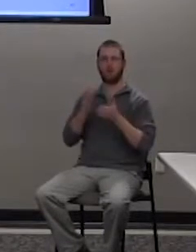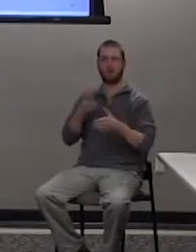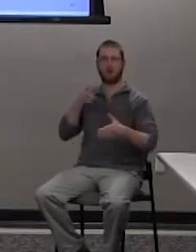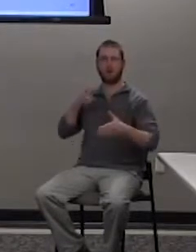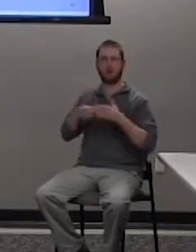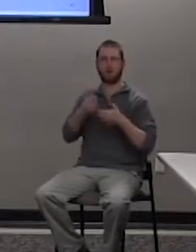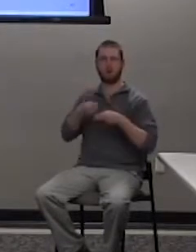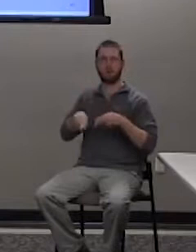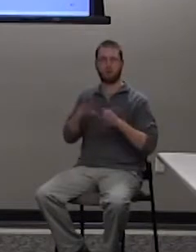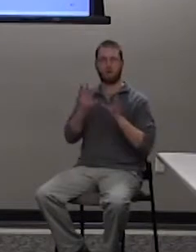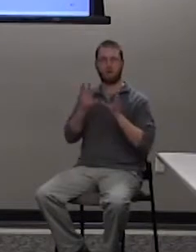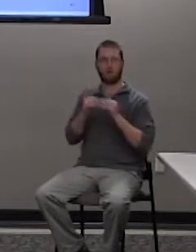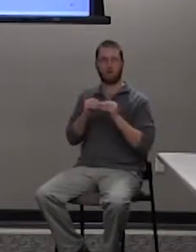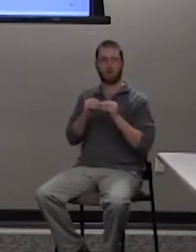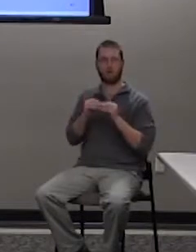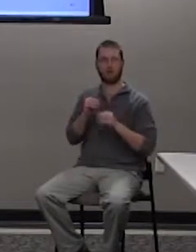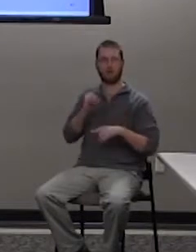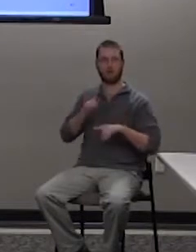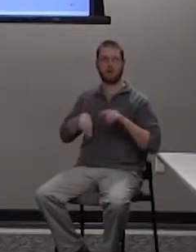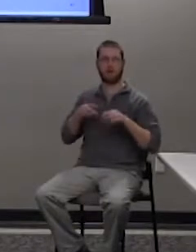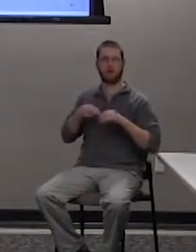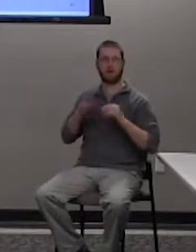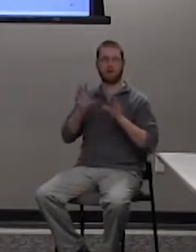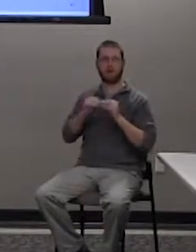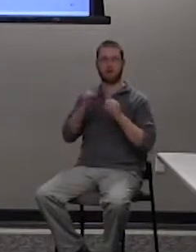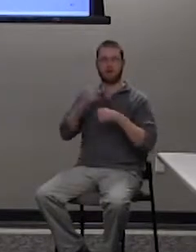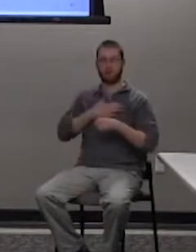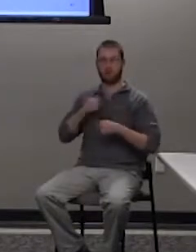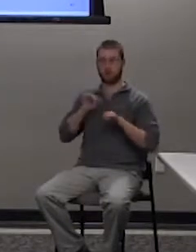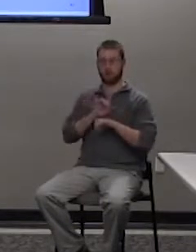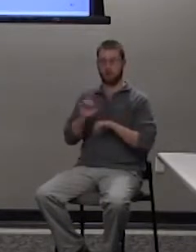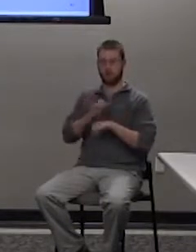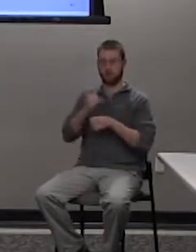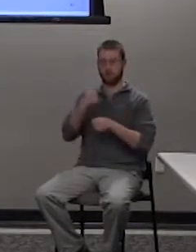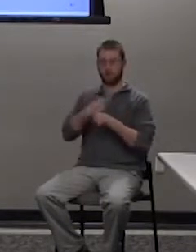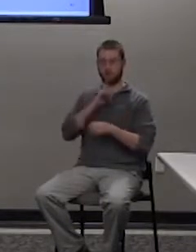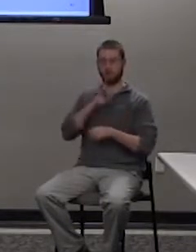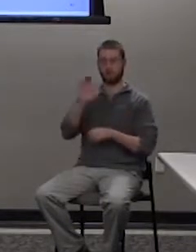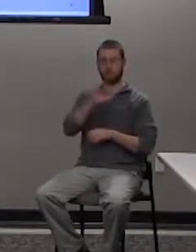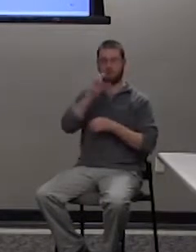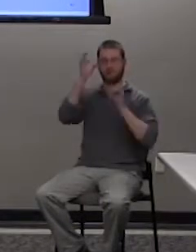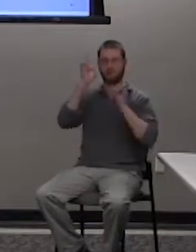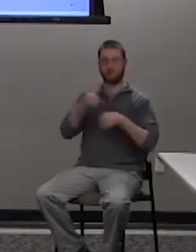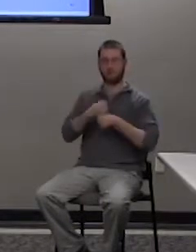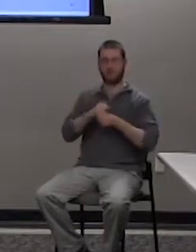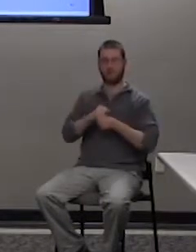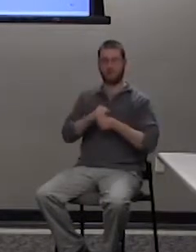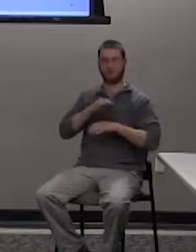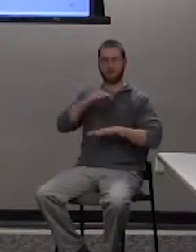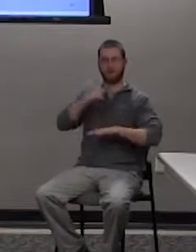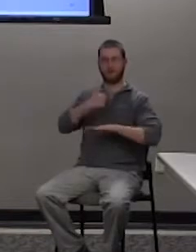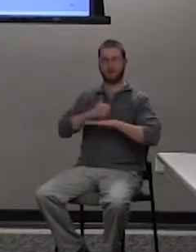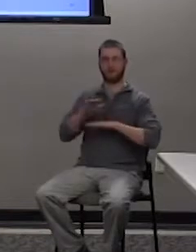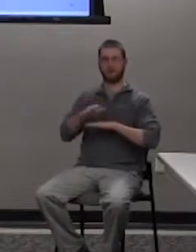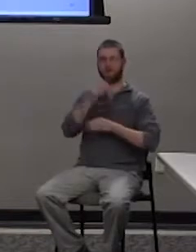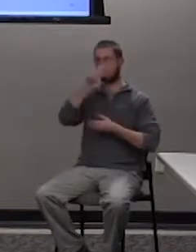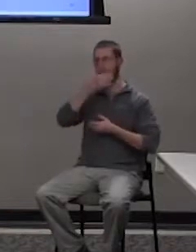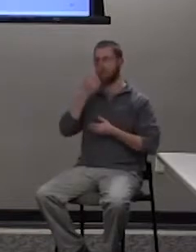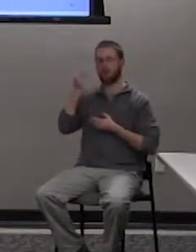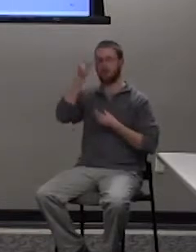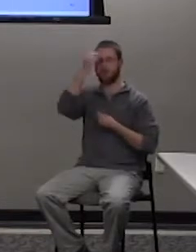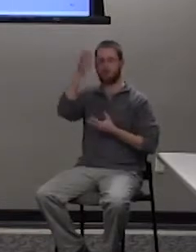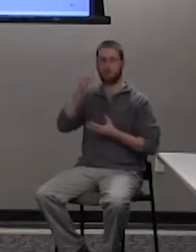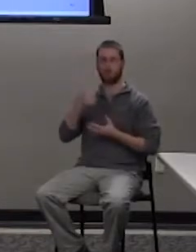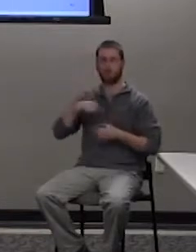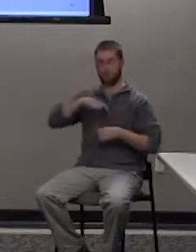information because my job is to make sure you're making decisions based on the best information you can have. We may not